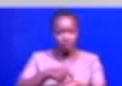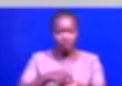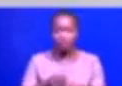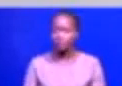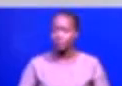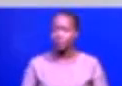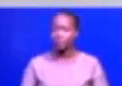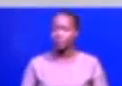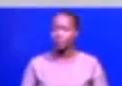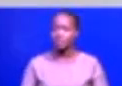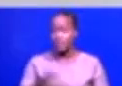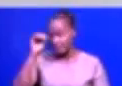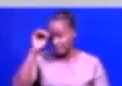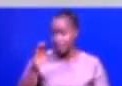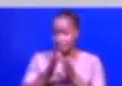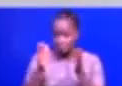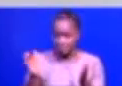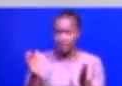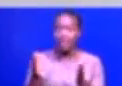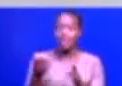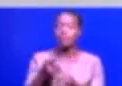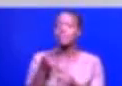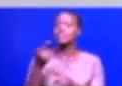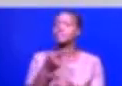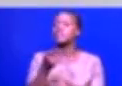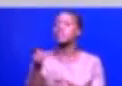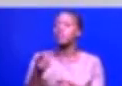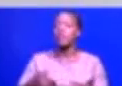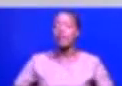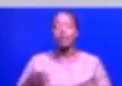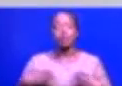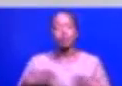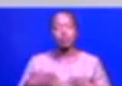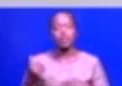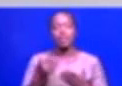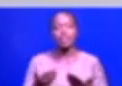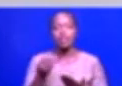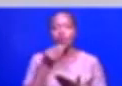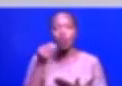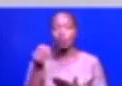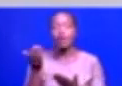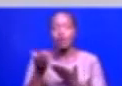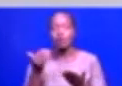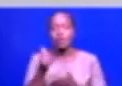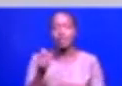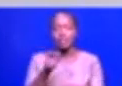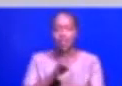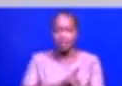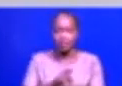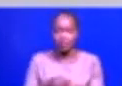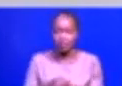Well, a big surprise, but I tell you, young people can always bring anything home any day.